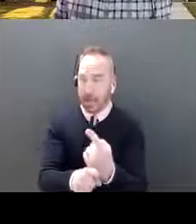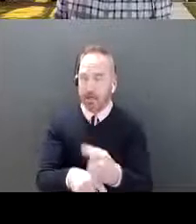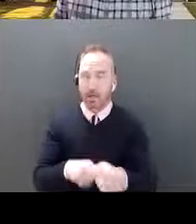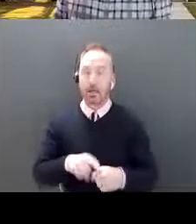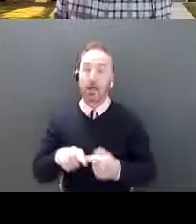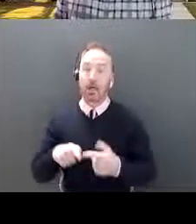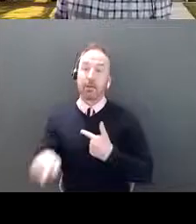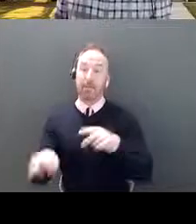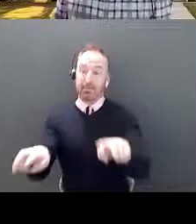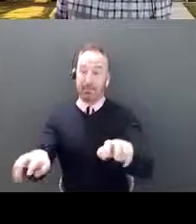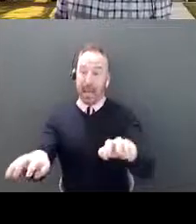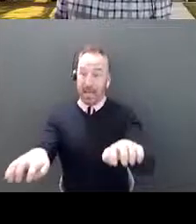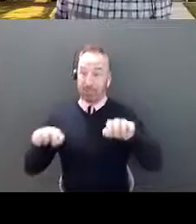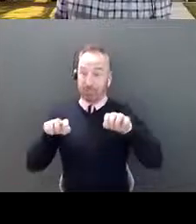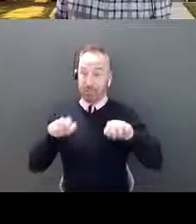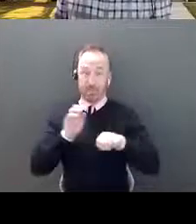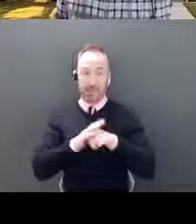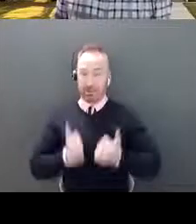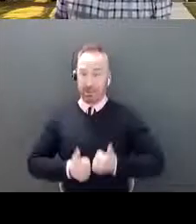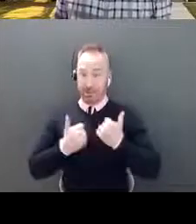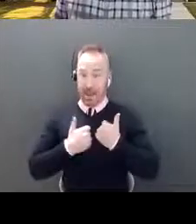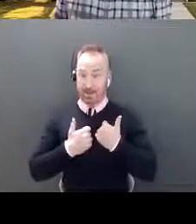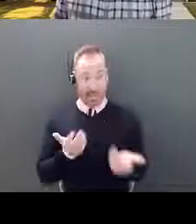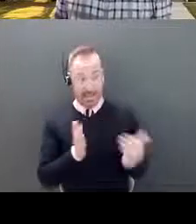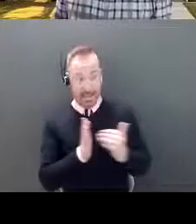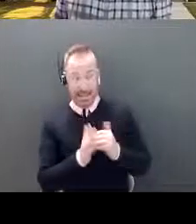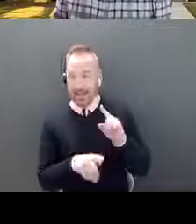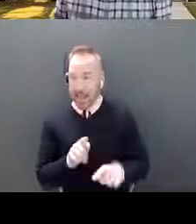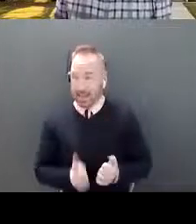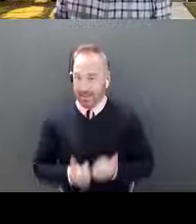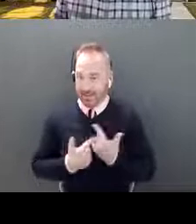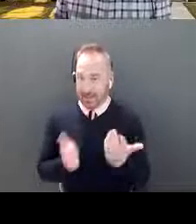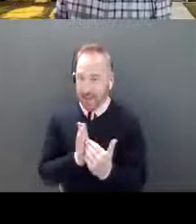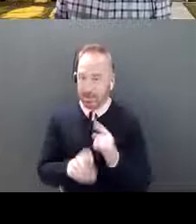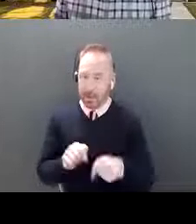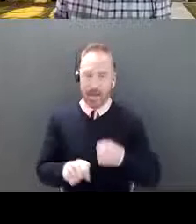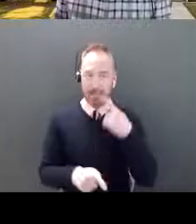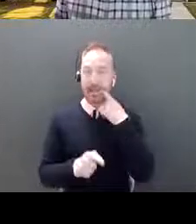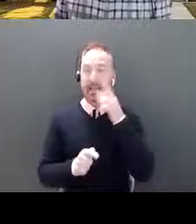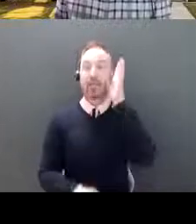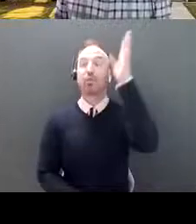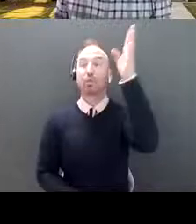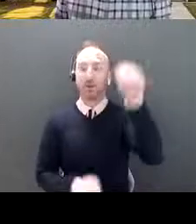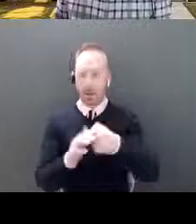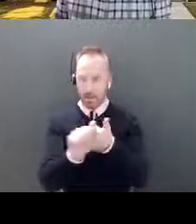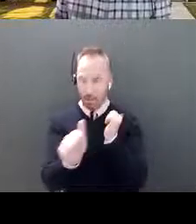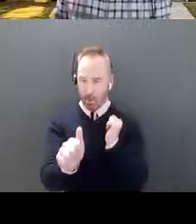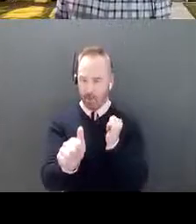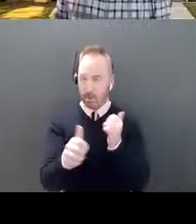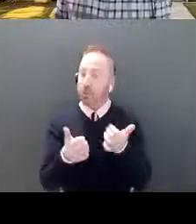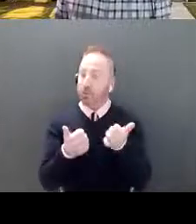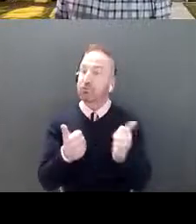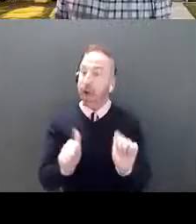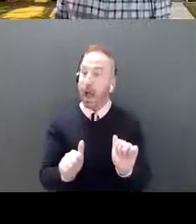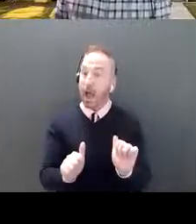sure that if there's a way to prevent a crash in similar circumstances in the future, we'll do everything possible to